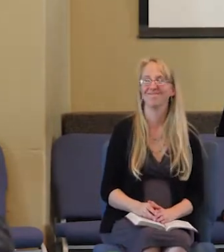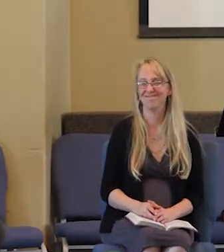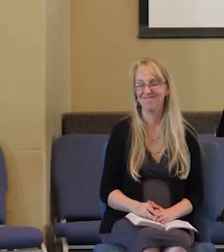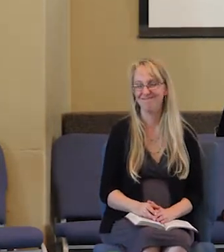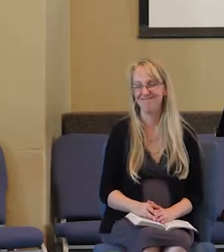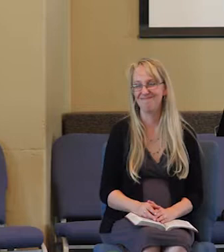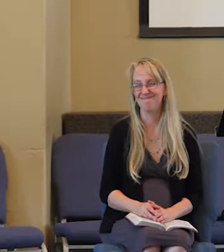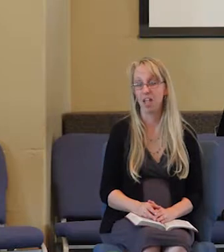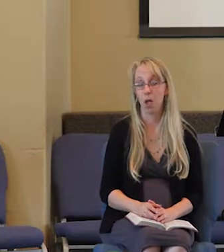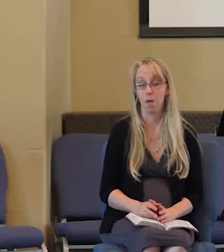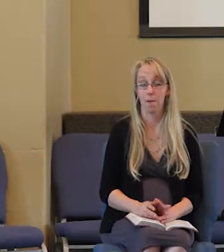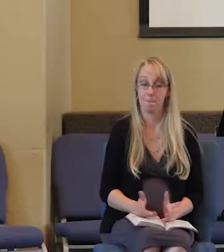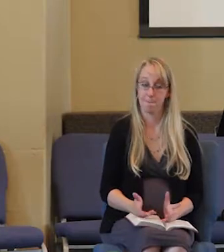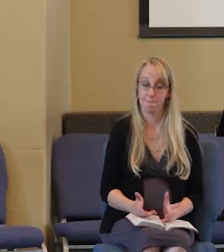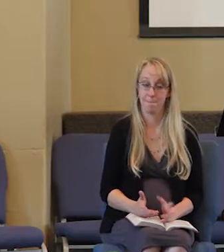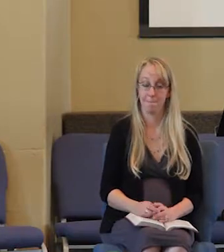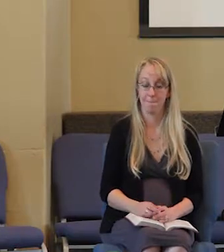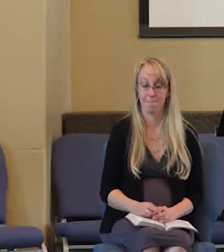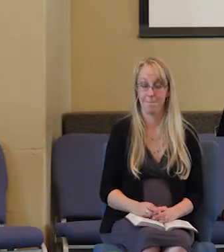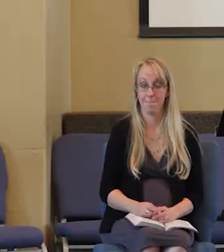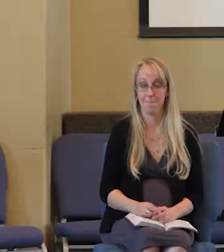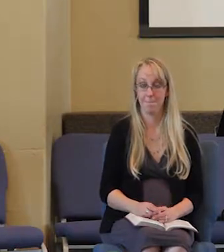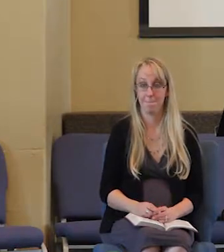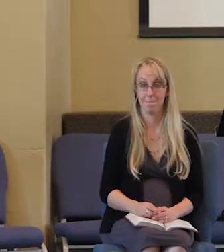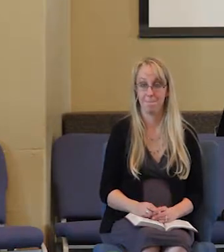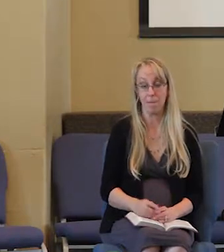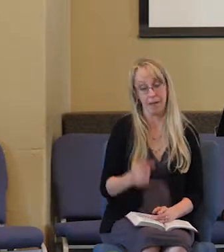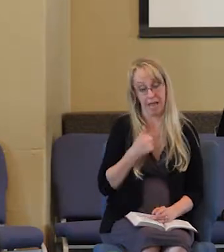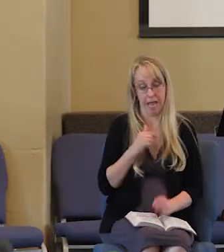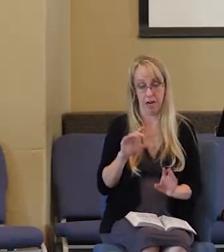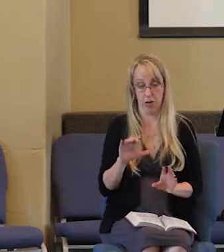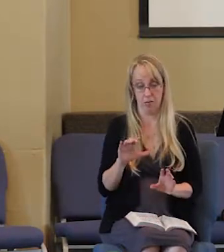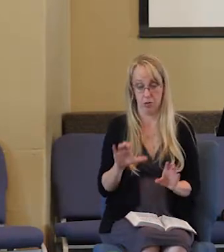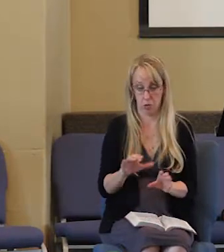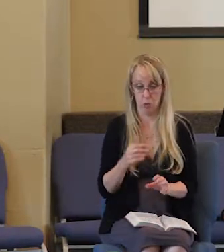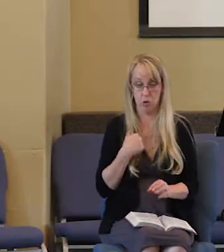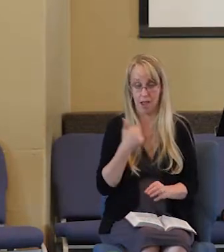Honey, I'm going to do what I know I'm supposed to do.